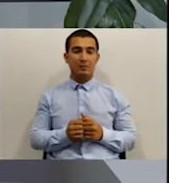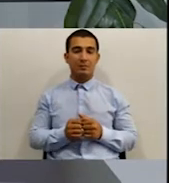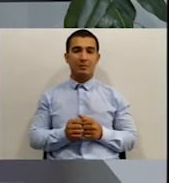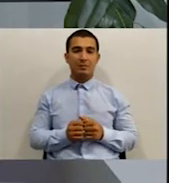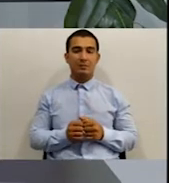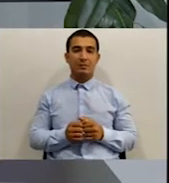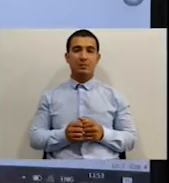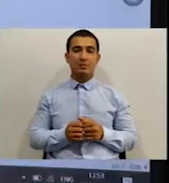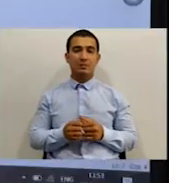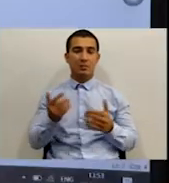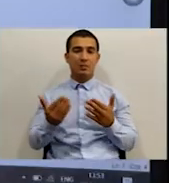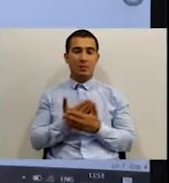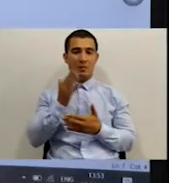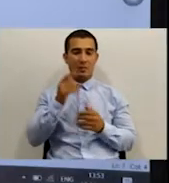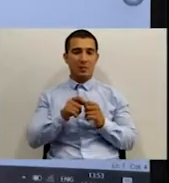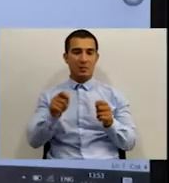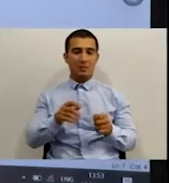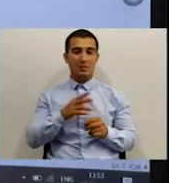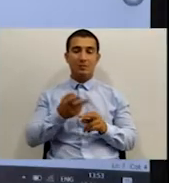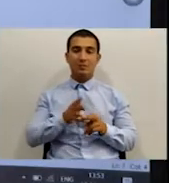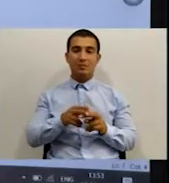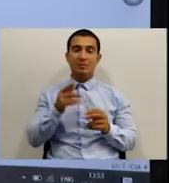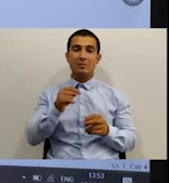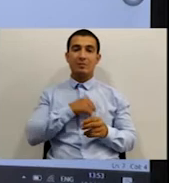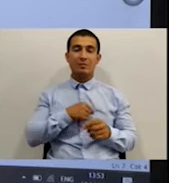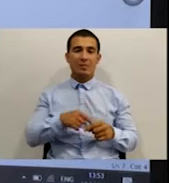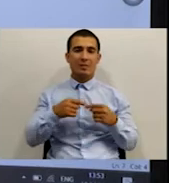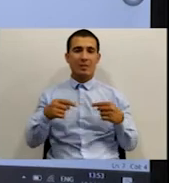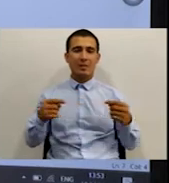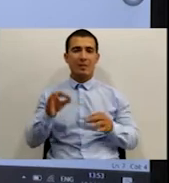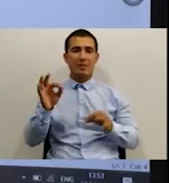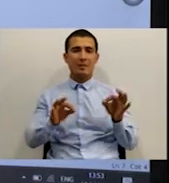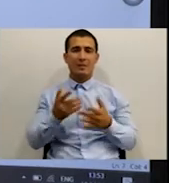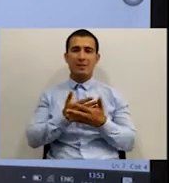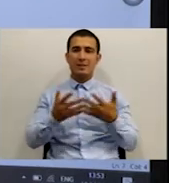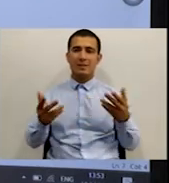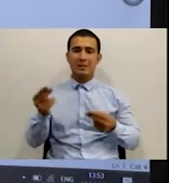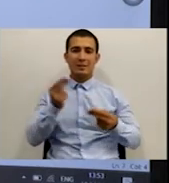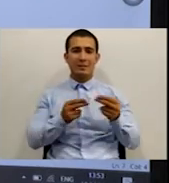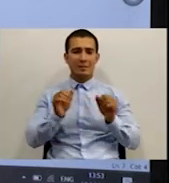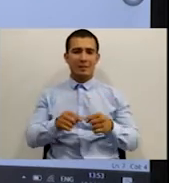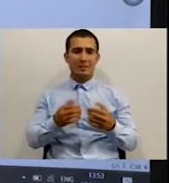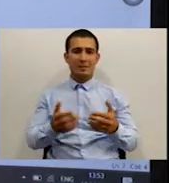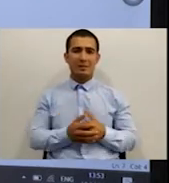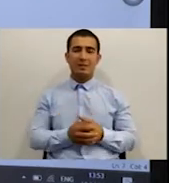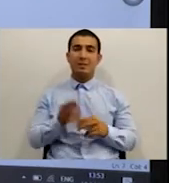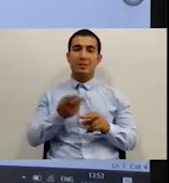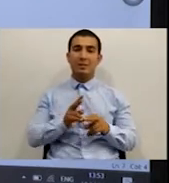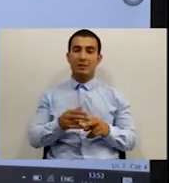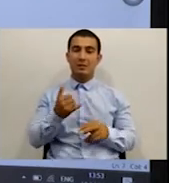Mana ko'rib turibsiz, yangi oyna ochildi. Bu oynada esa biz turli xil chizmalarni chizishimiz, grafiklarni chizishimiz